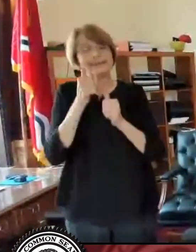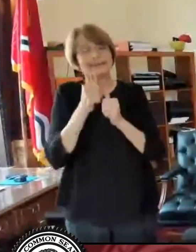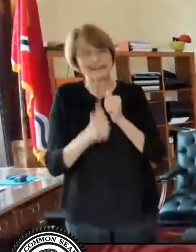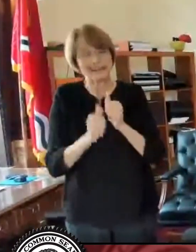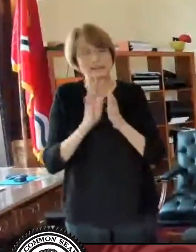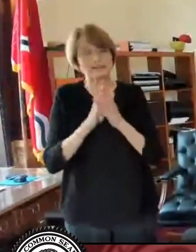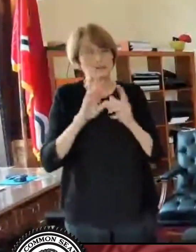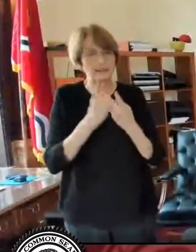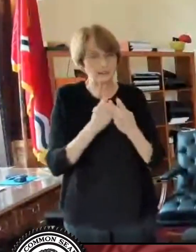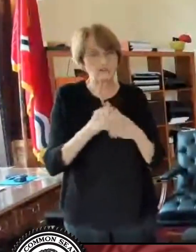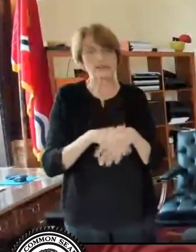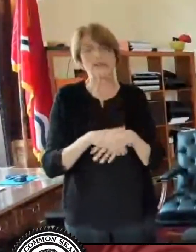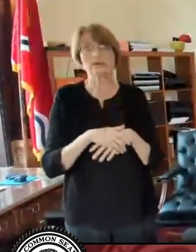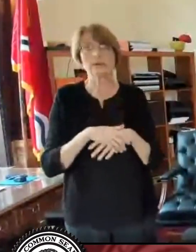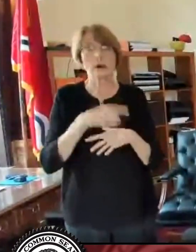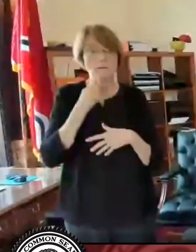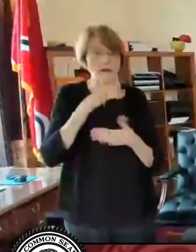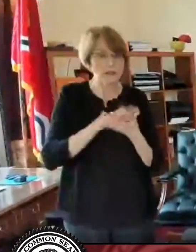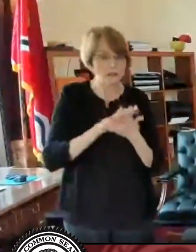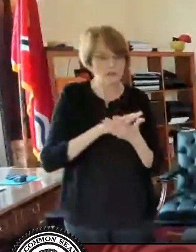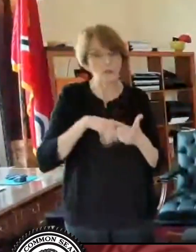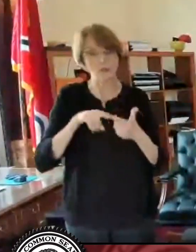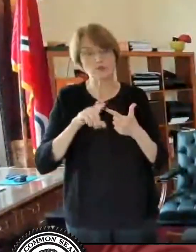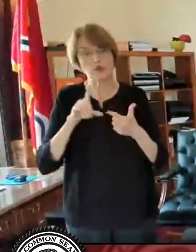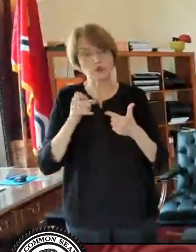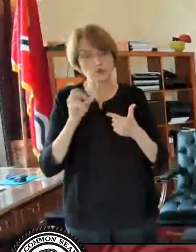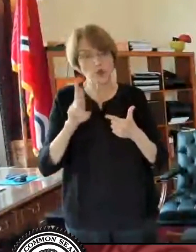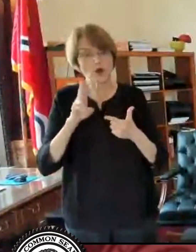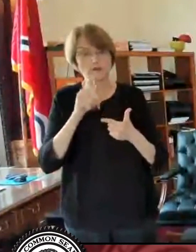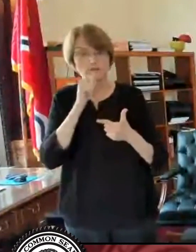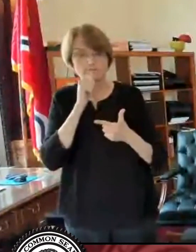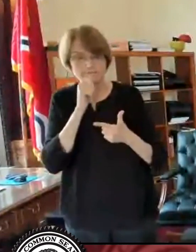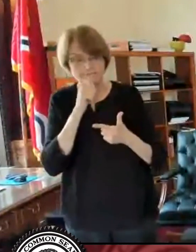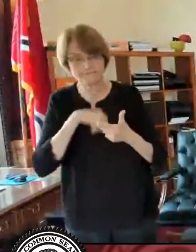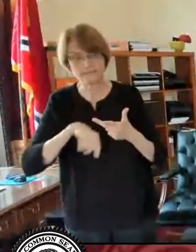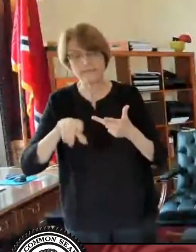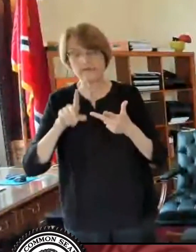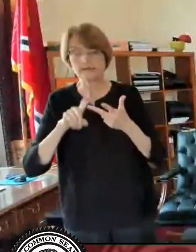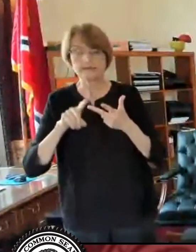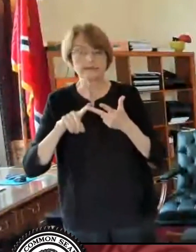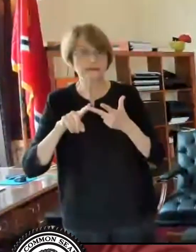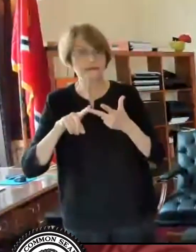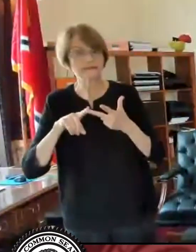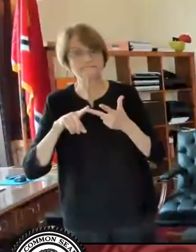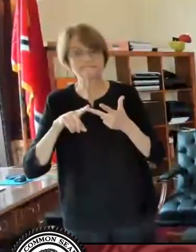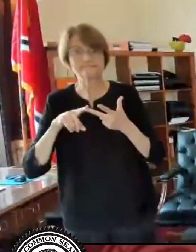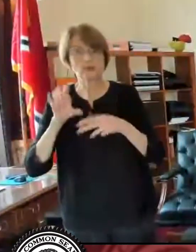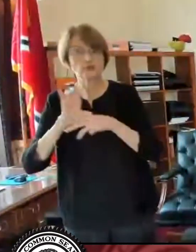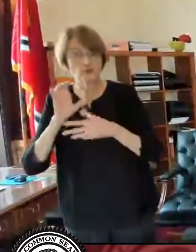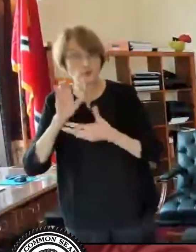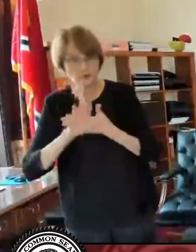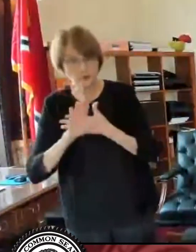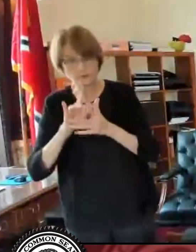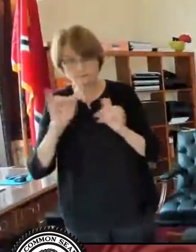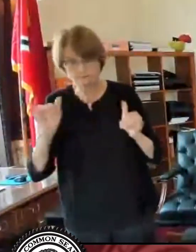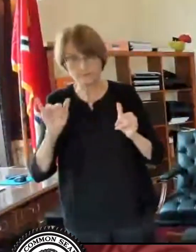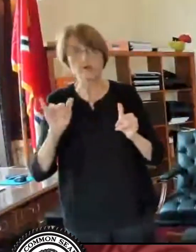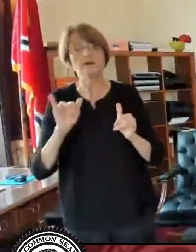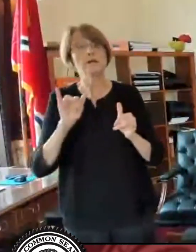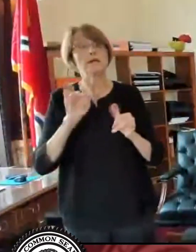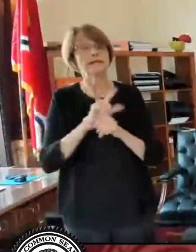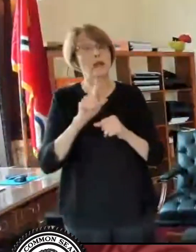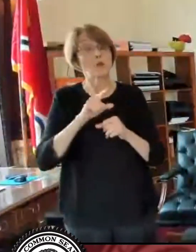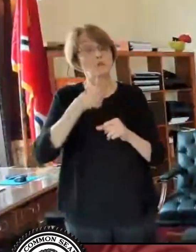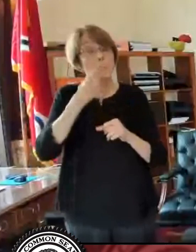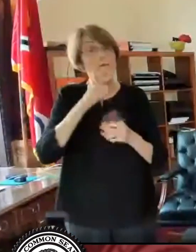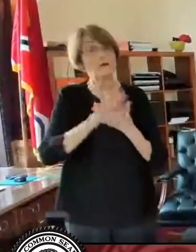public schools, then charter schools and independent schools, they make that decision for themselves. St. Louis public schools is 100% virtual.